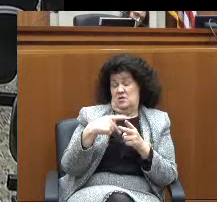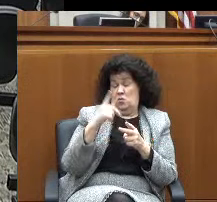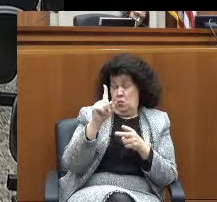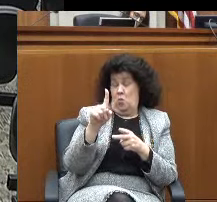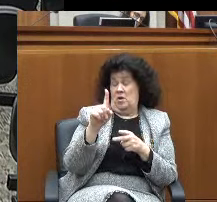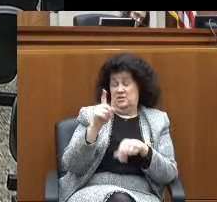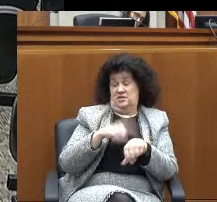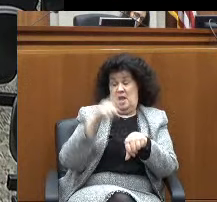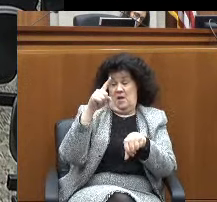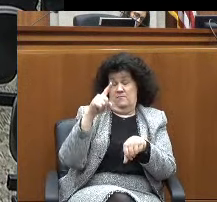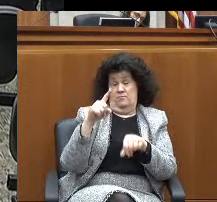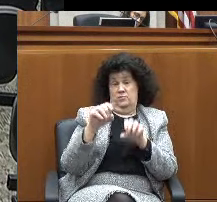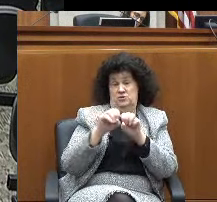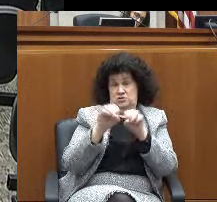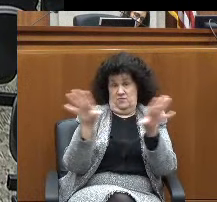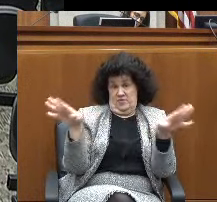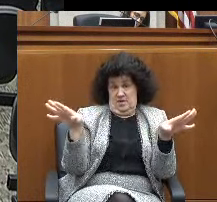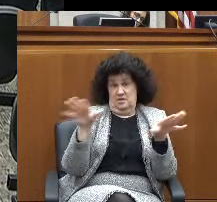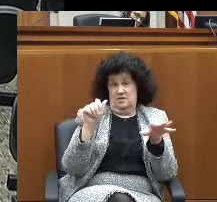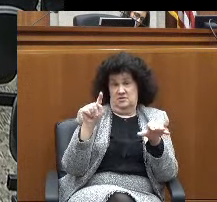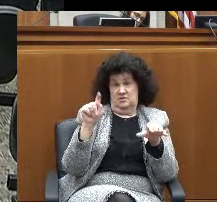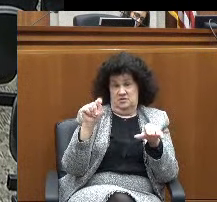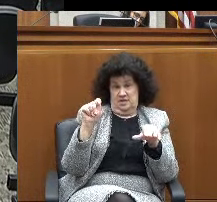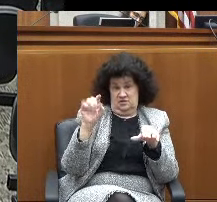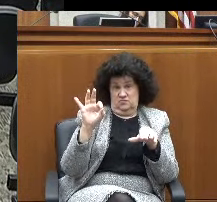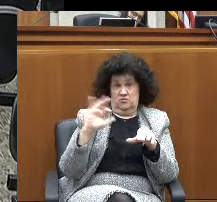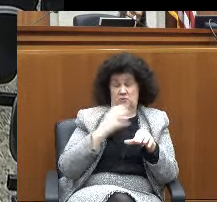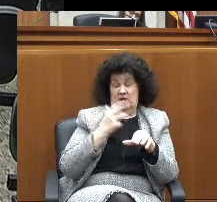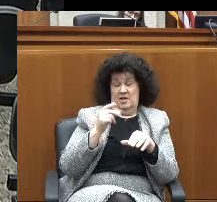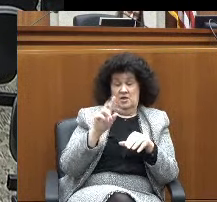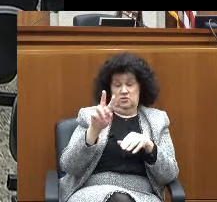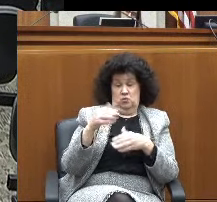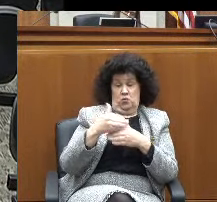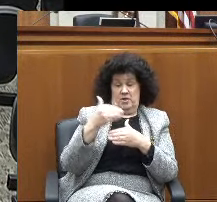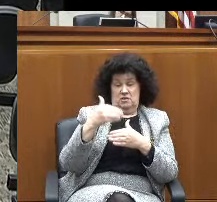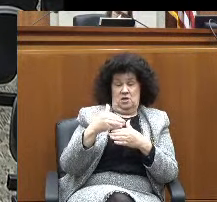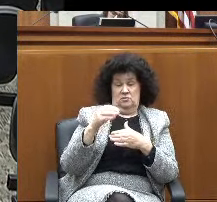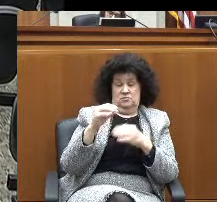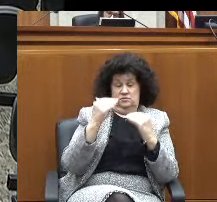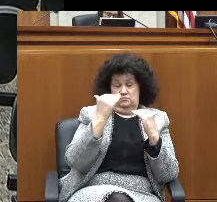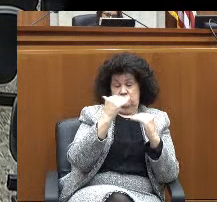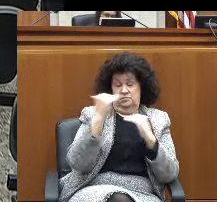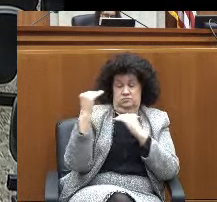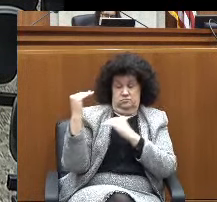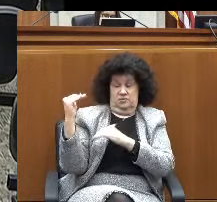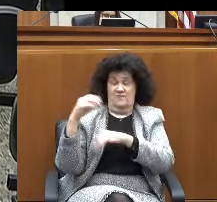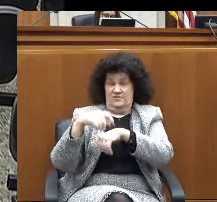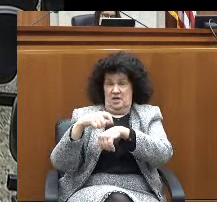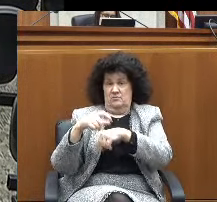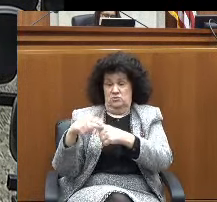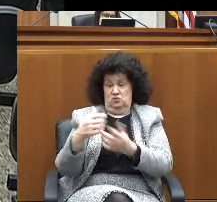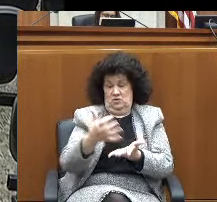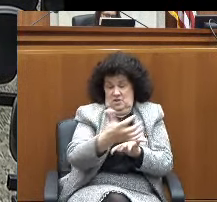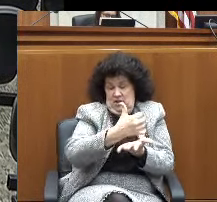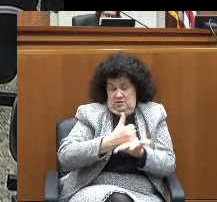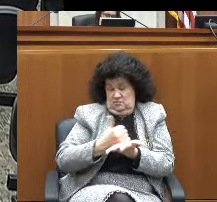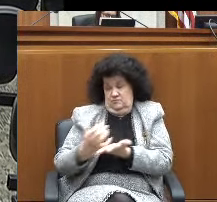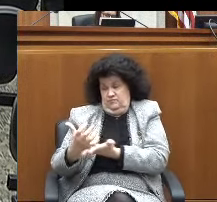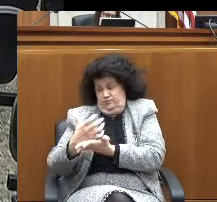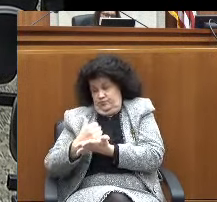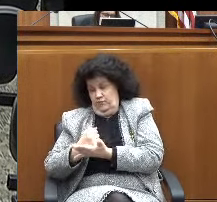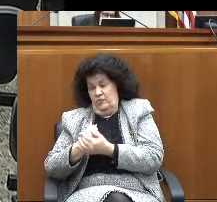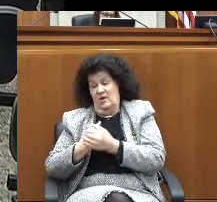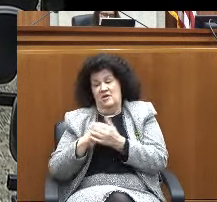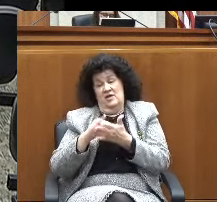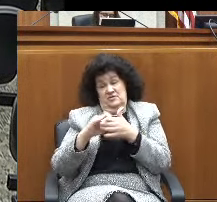did at the ask of the task force. We actually had 2 windows of submission, but that was the first time we've collected anything statewide in